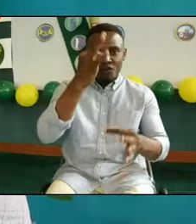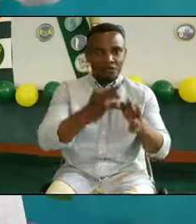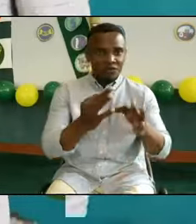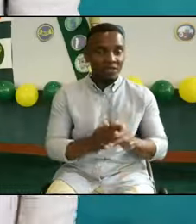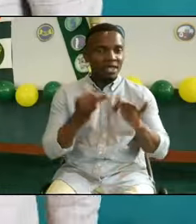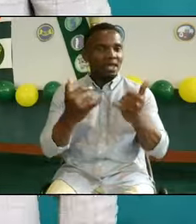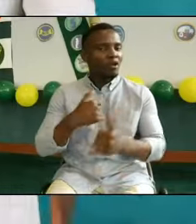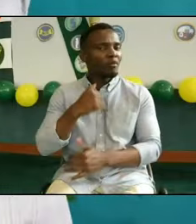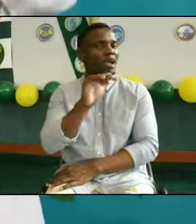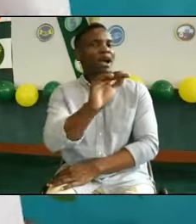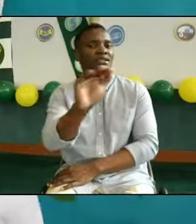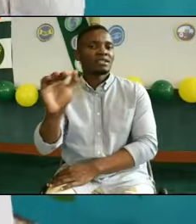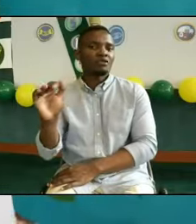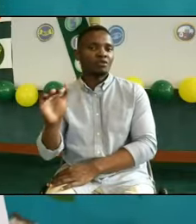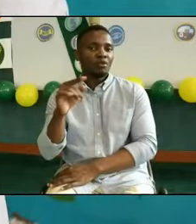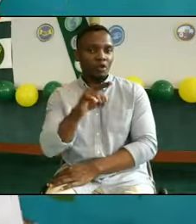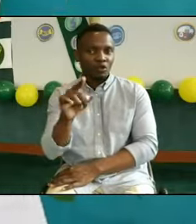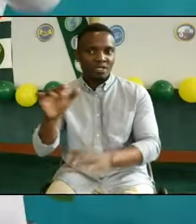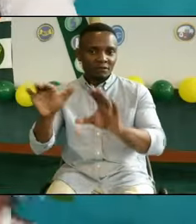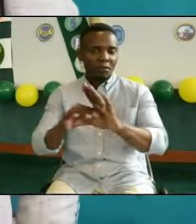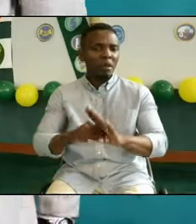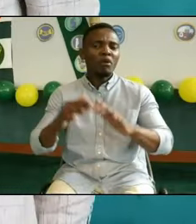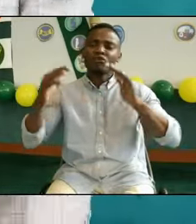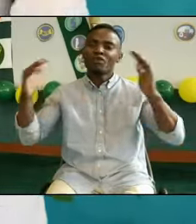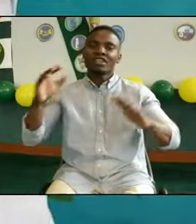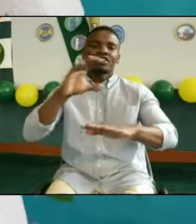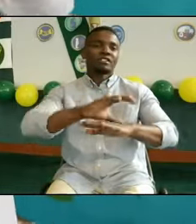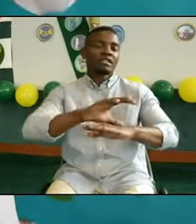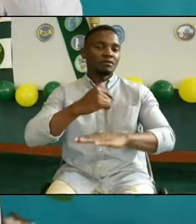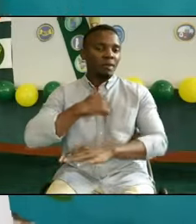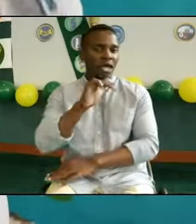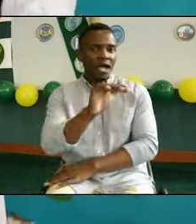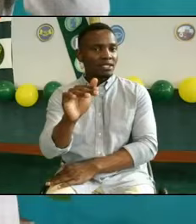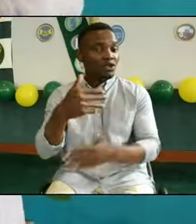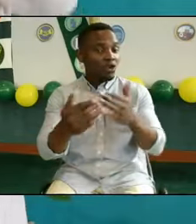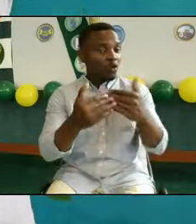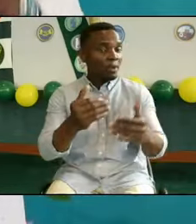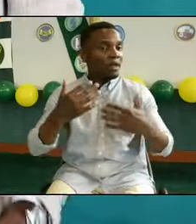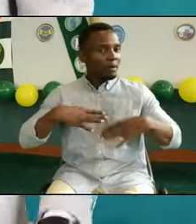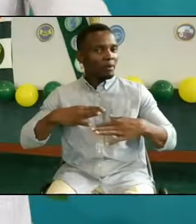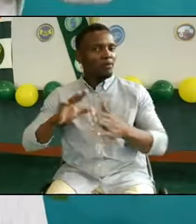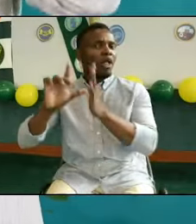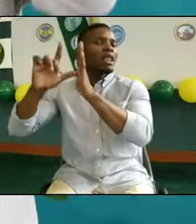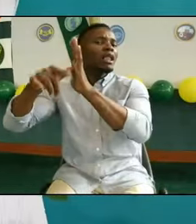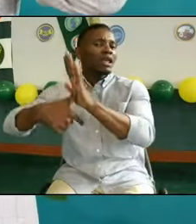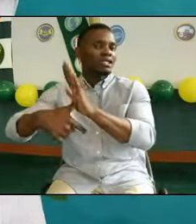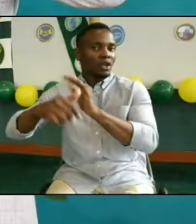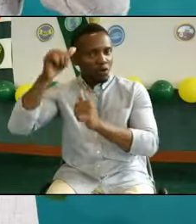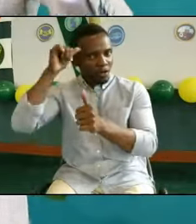you this morning, as a member of this mighty church, I am asking you whether your name will be remembered in the